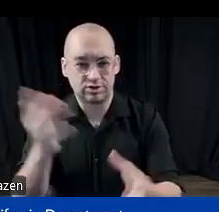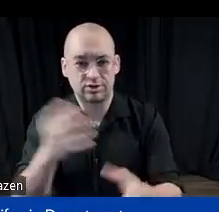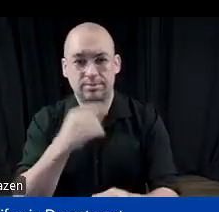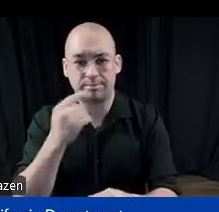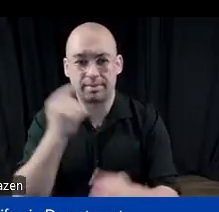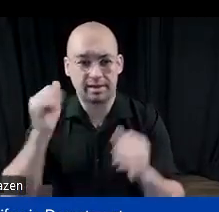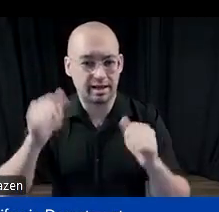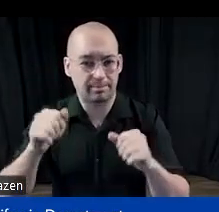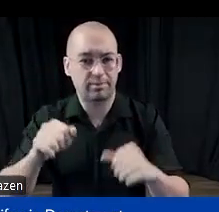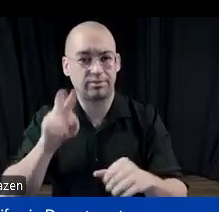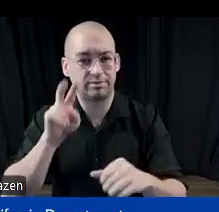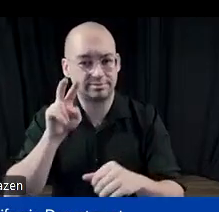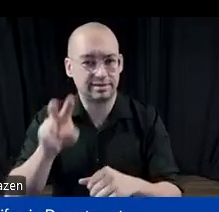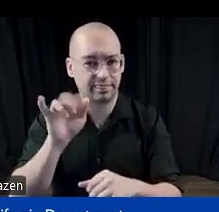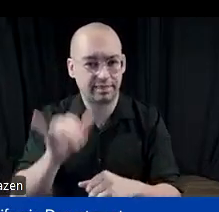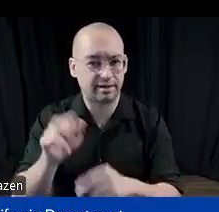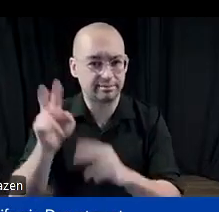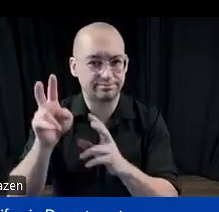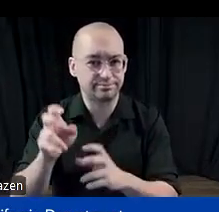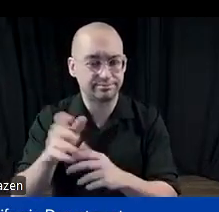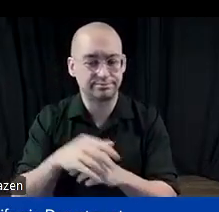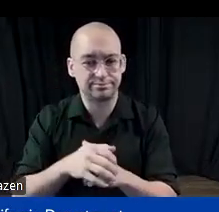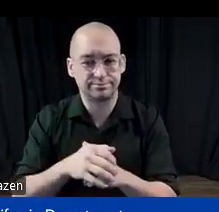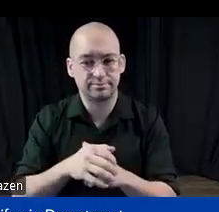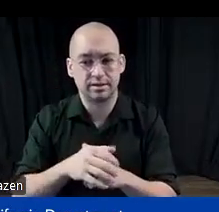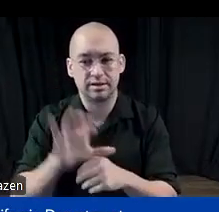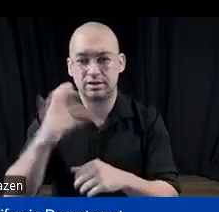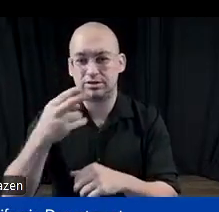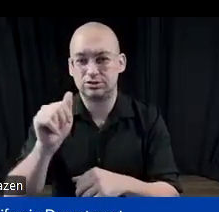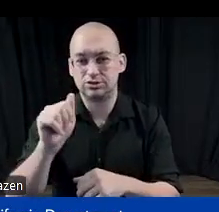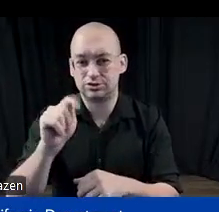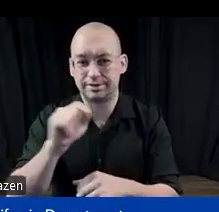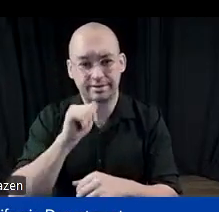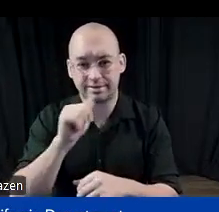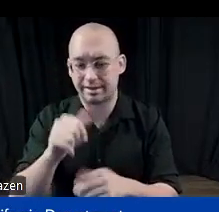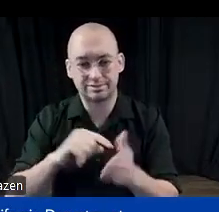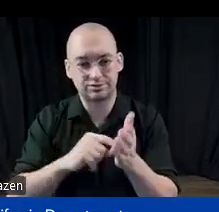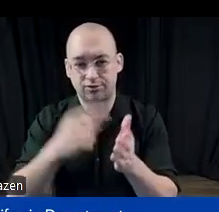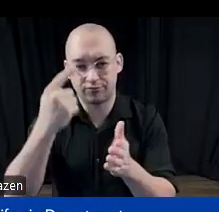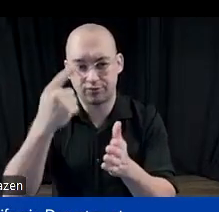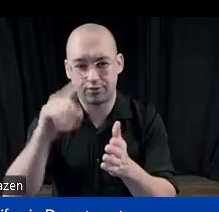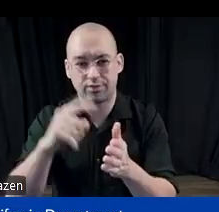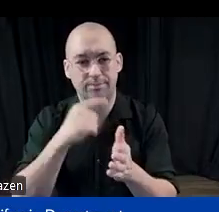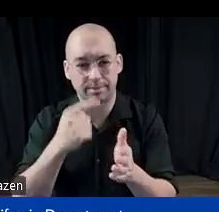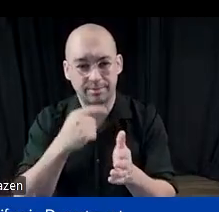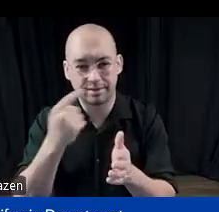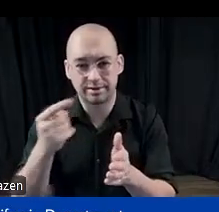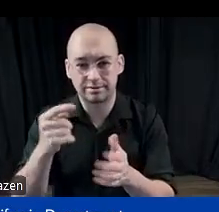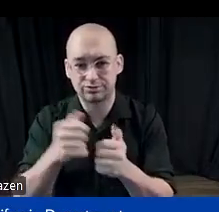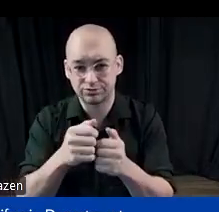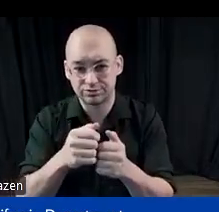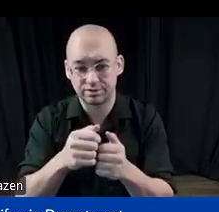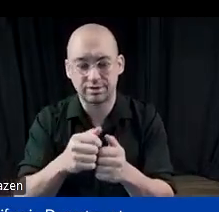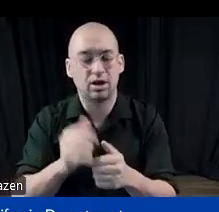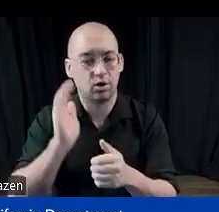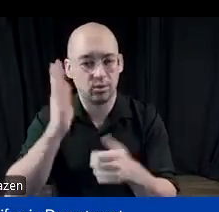content shared in the chat, but the chat is not enabled for the public. We do invite the public to provide